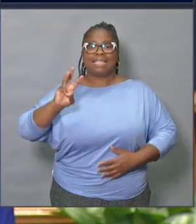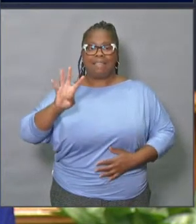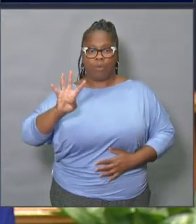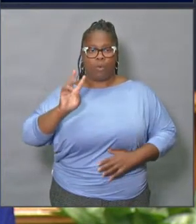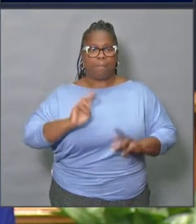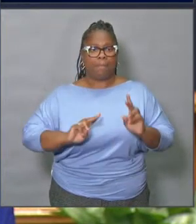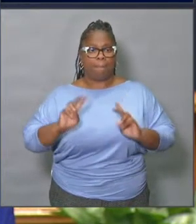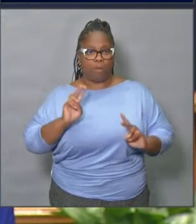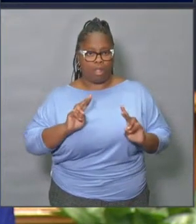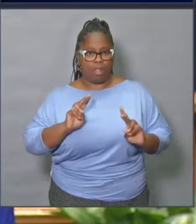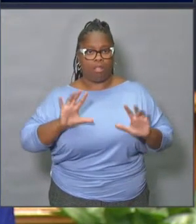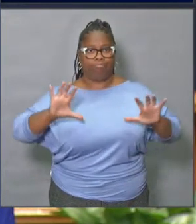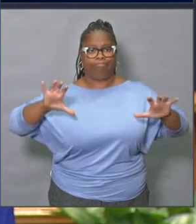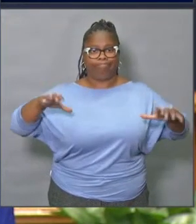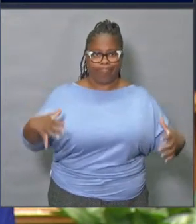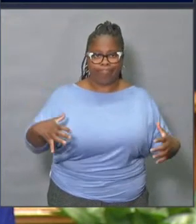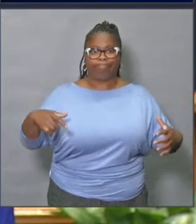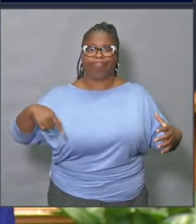67,064. The